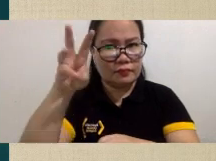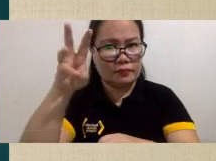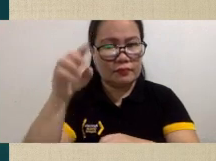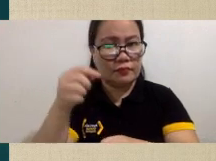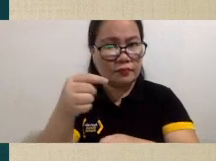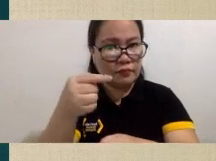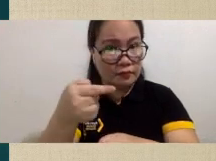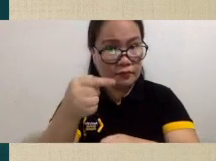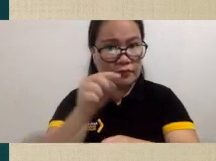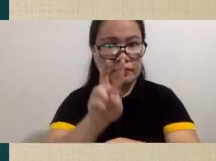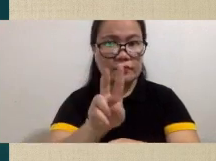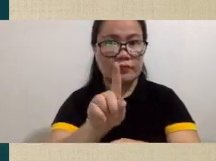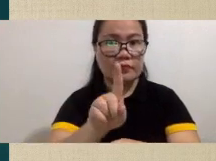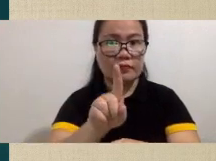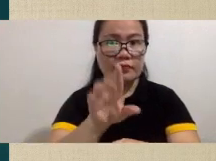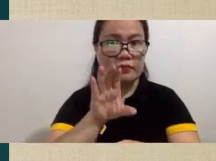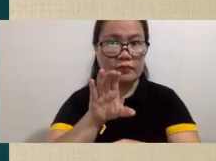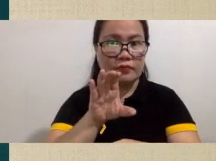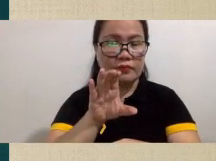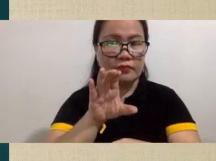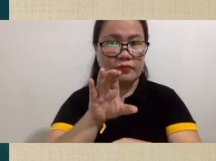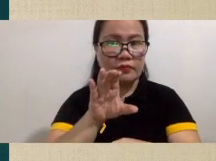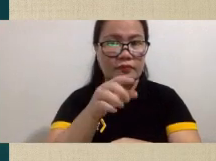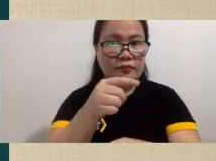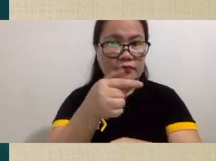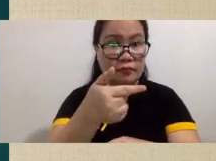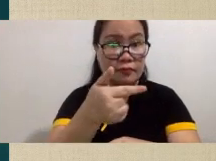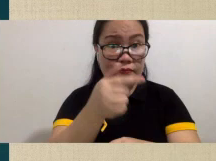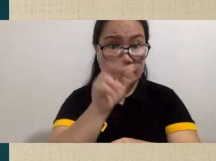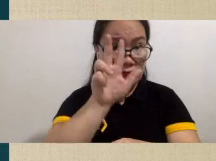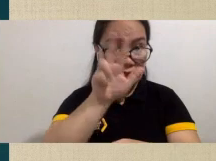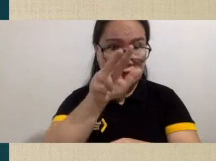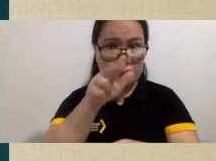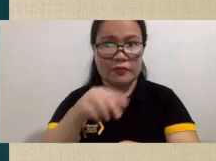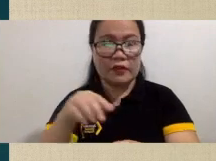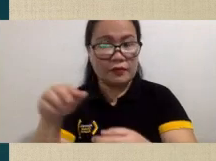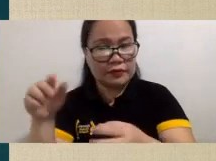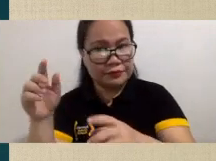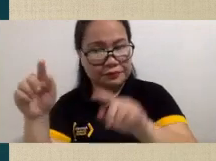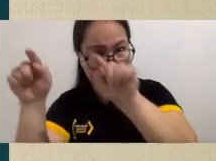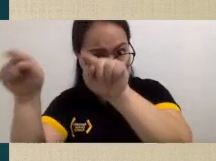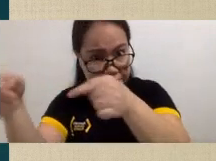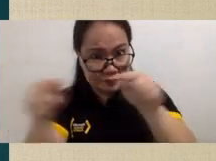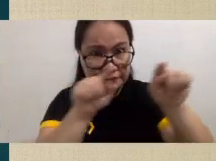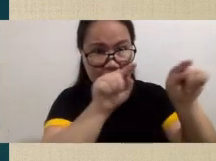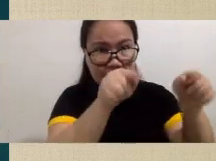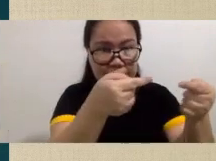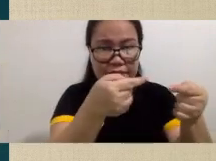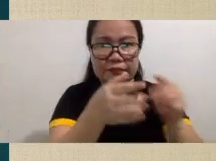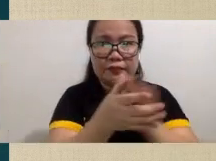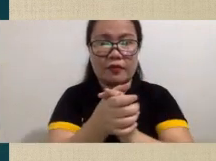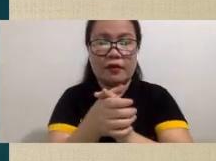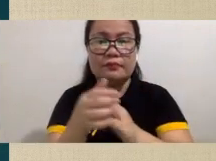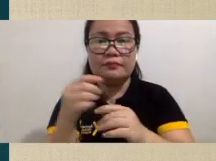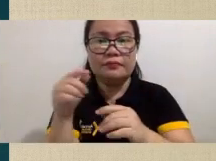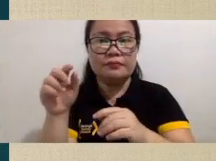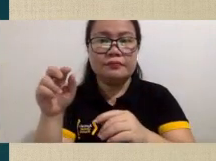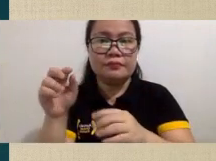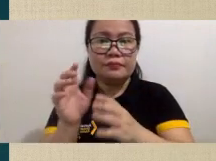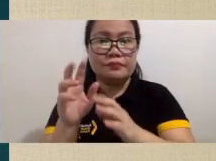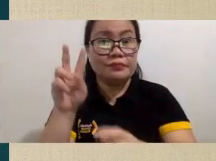minus 125g cubed. So, first, rewrite as difference of 2 cubes. So, we now